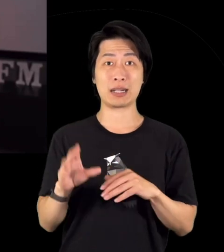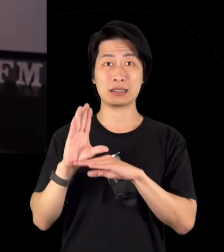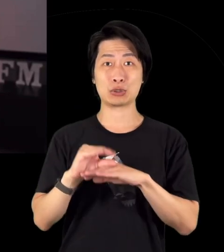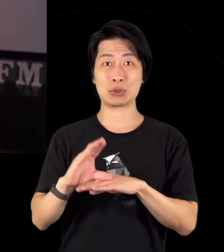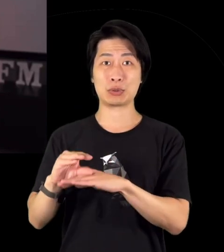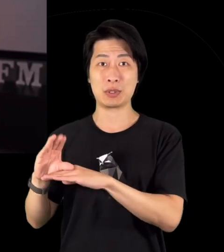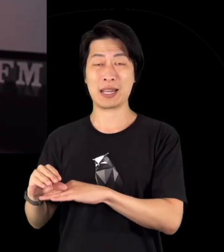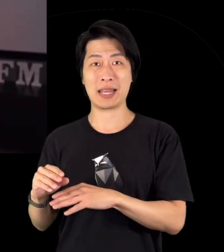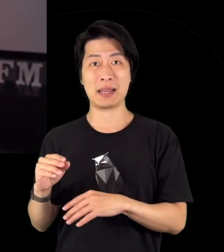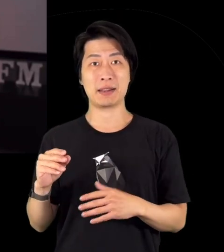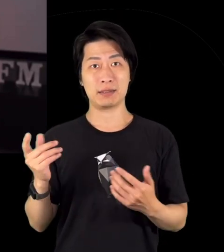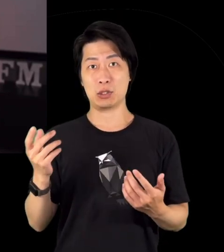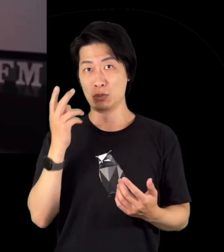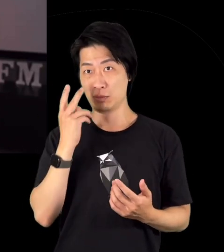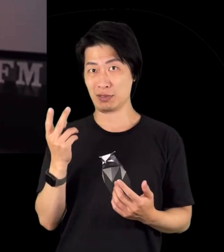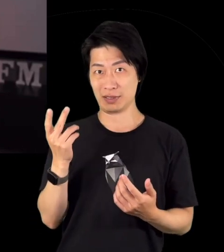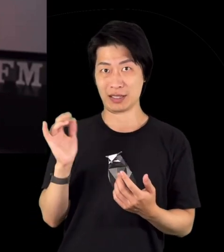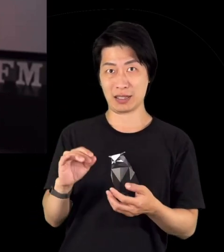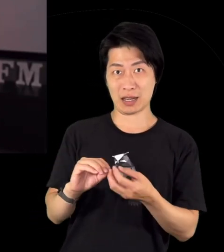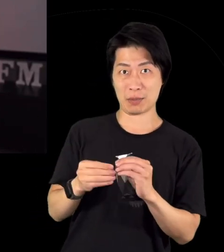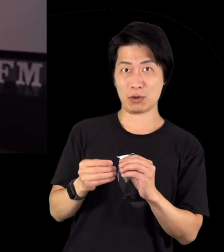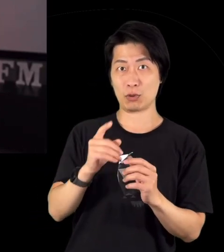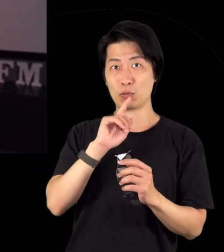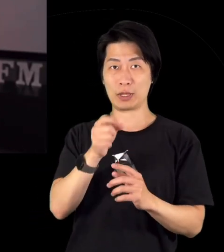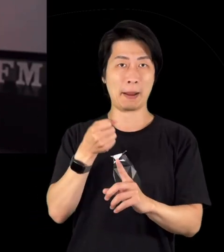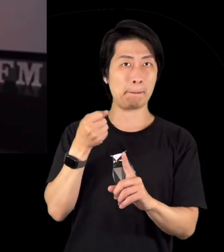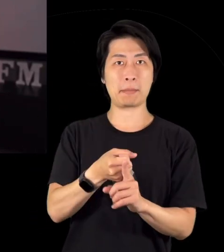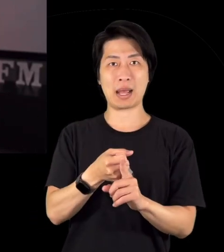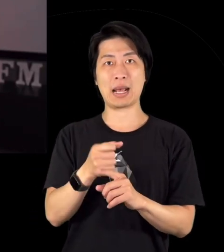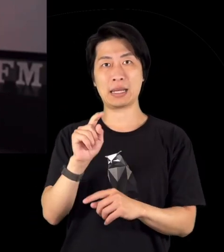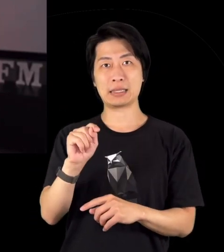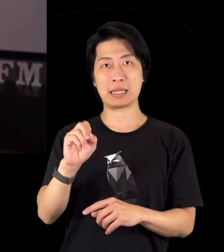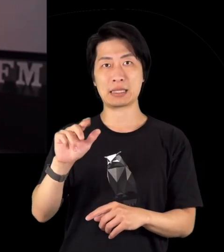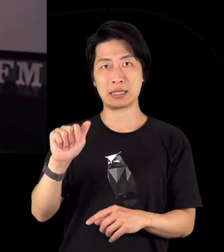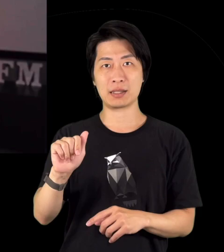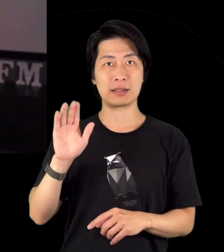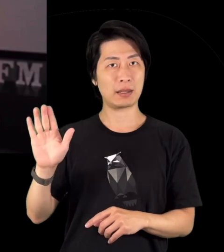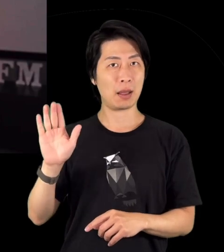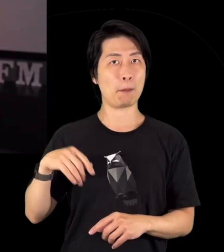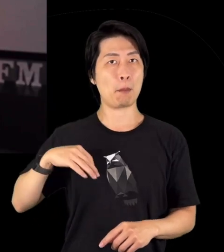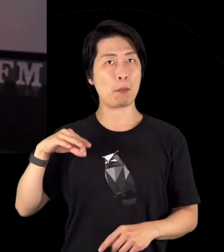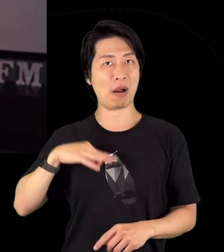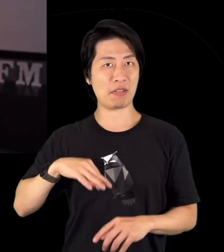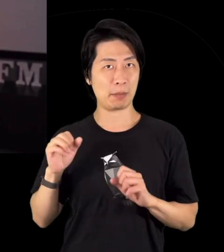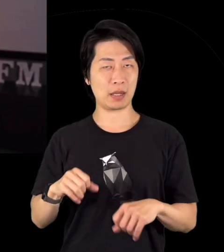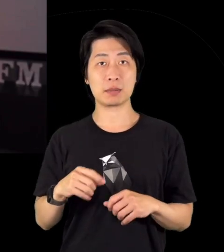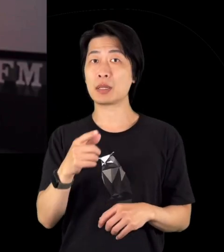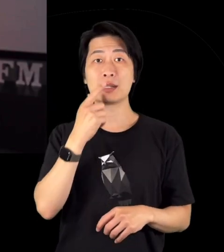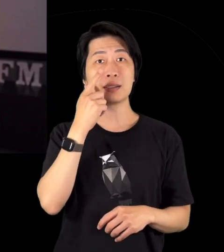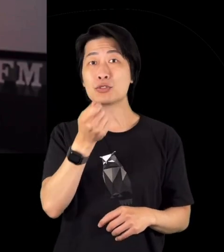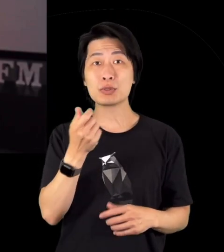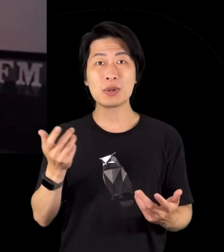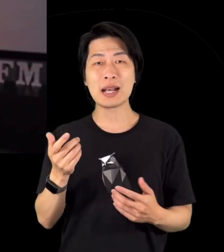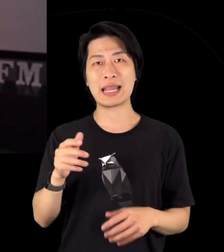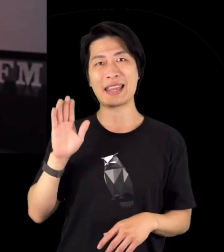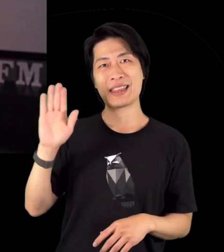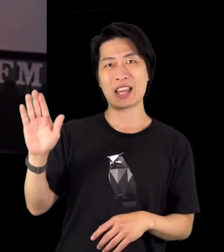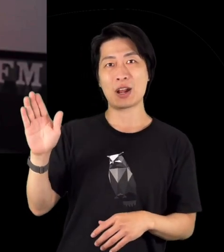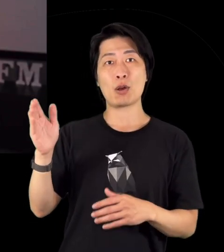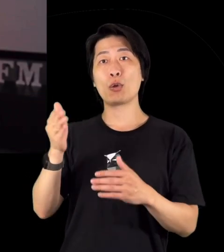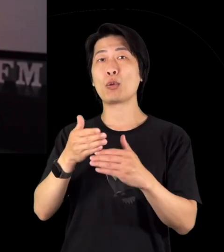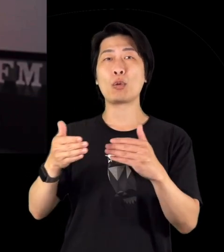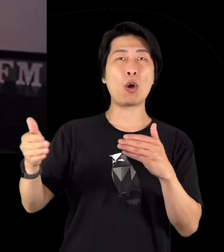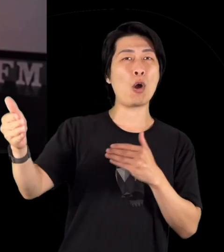has done right now, as we saw from the numbers, is really impacting Tesla's profitability. But what's interesting here is that Tesla's long-term profit